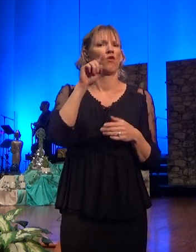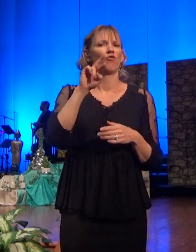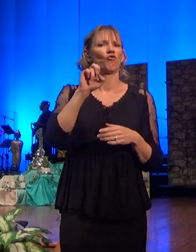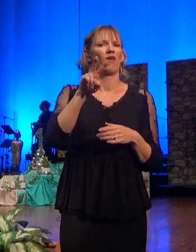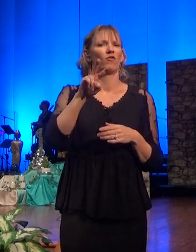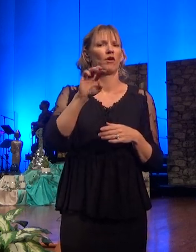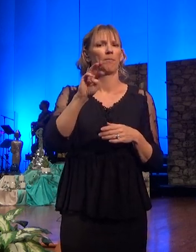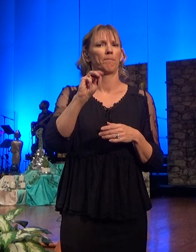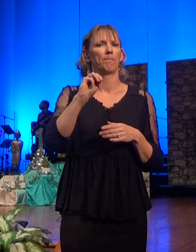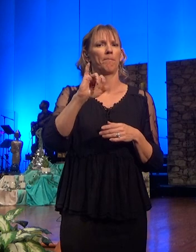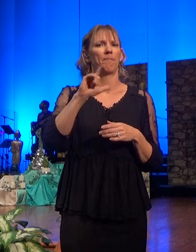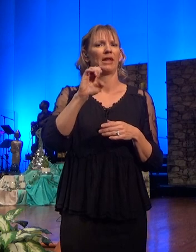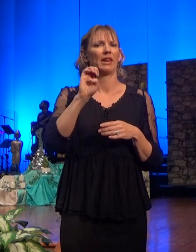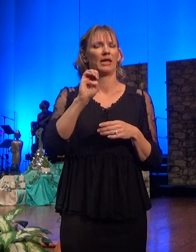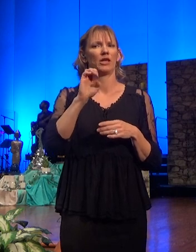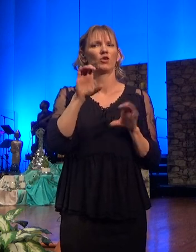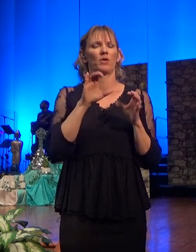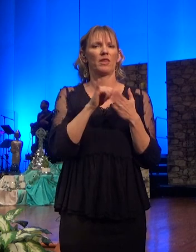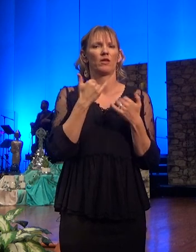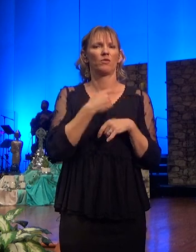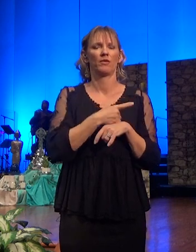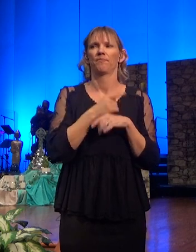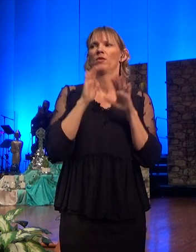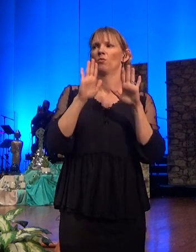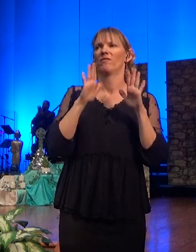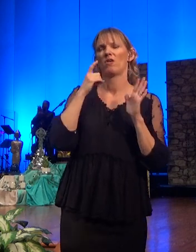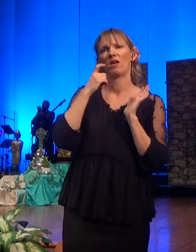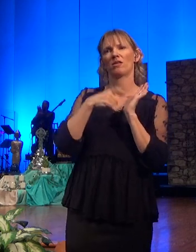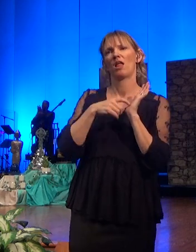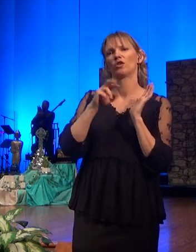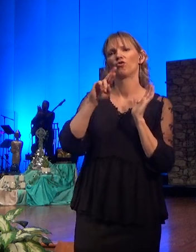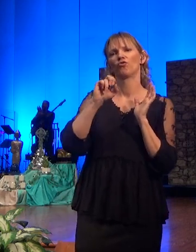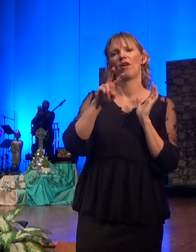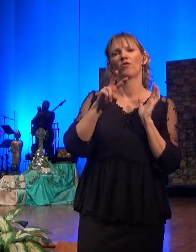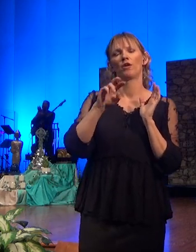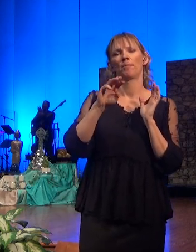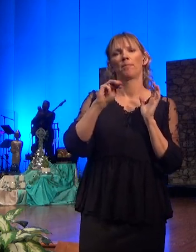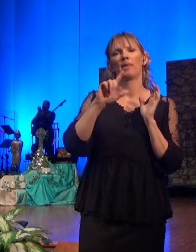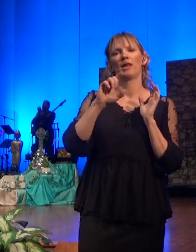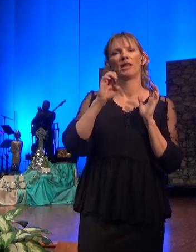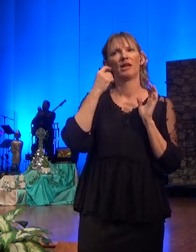today. That's Thanks, wonderful. Michelle. Yeah, let's acknowledge Reverend Millie for that.